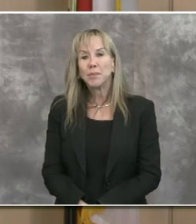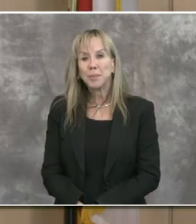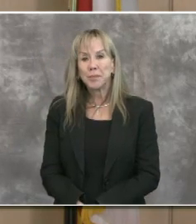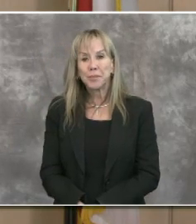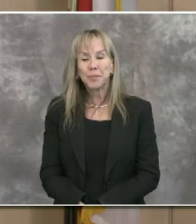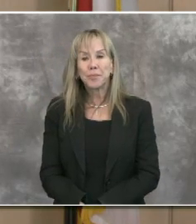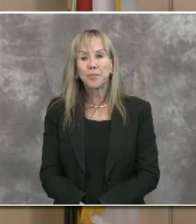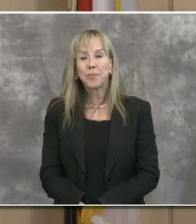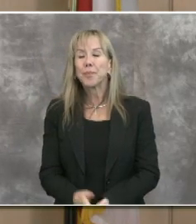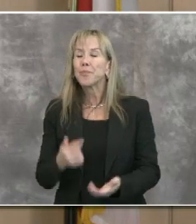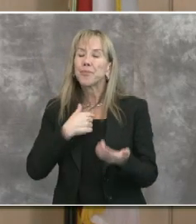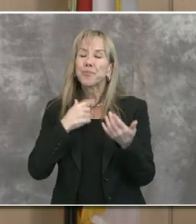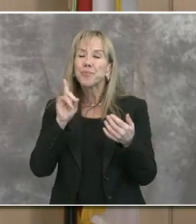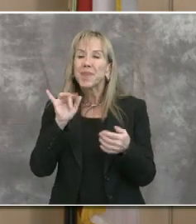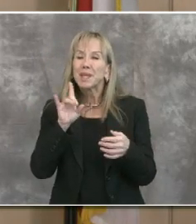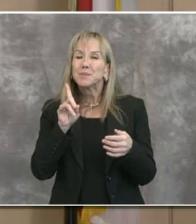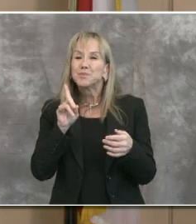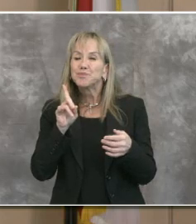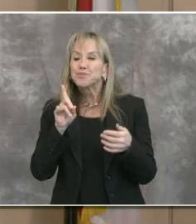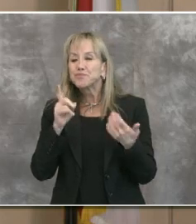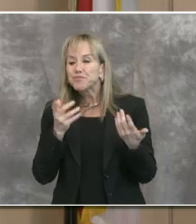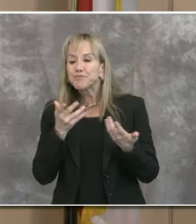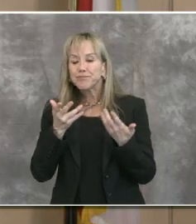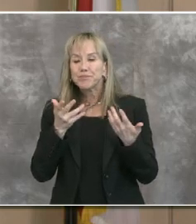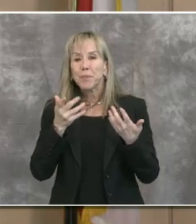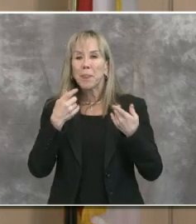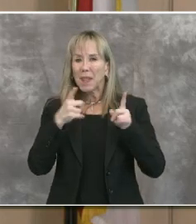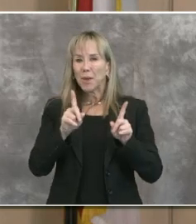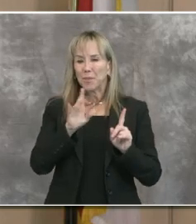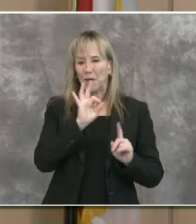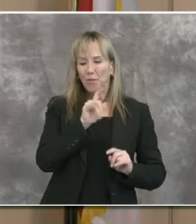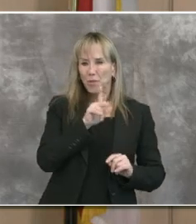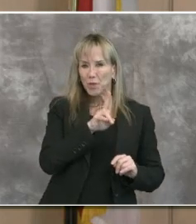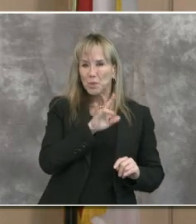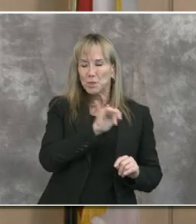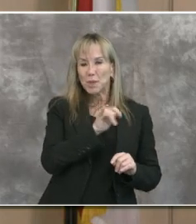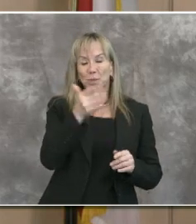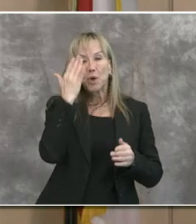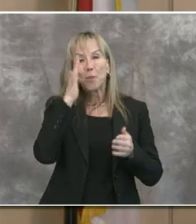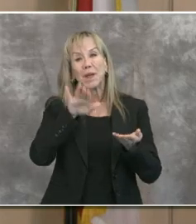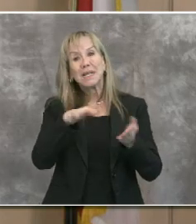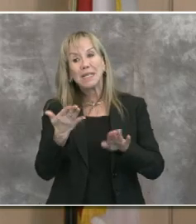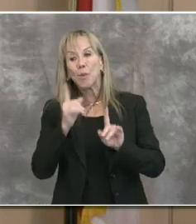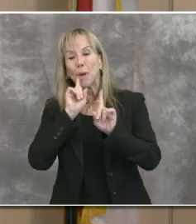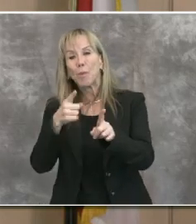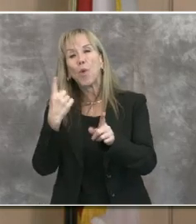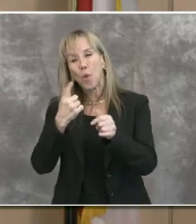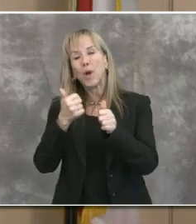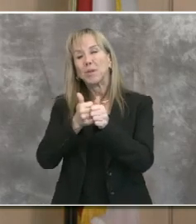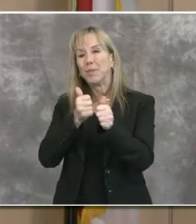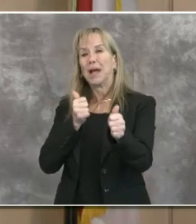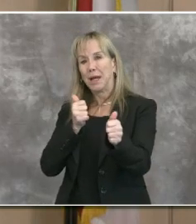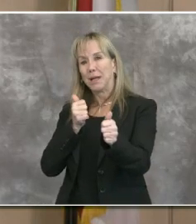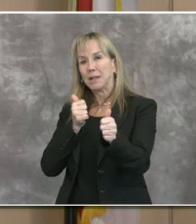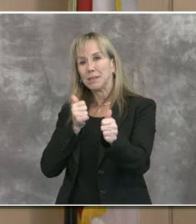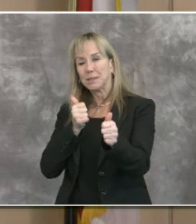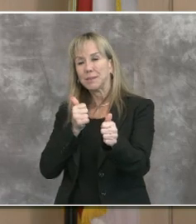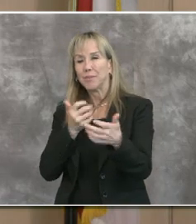said, and during even in influenza, deaths often lag behind the